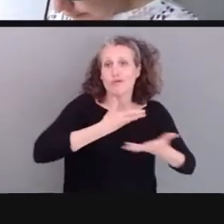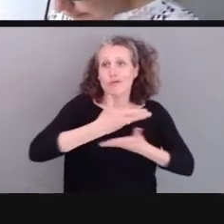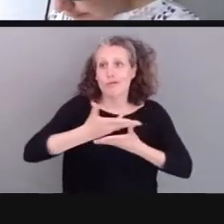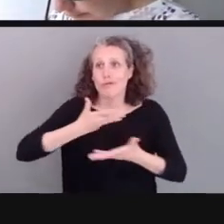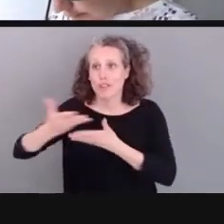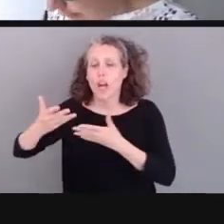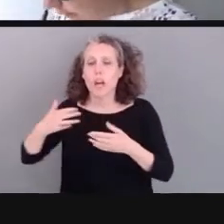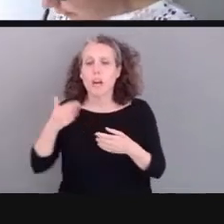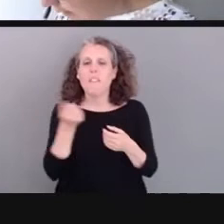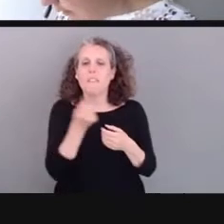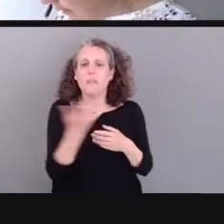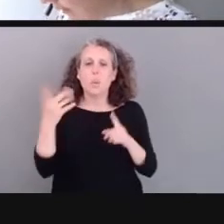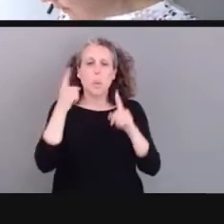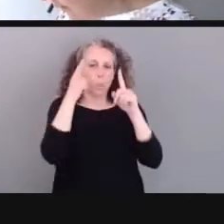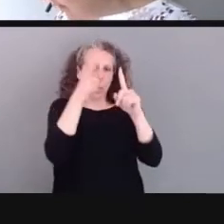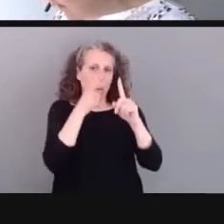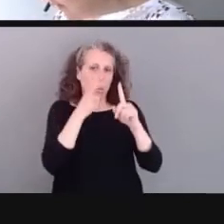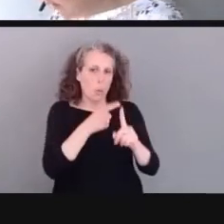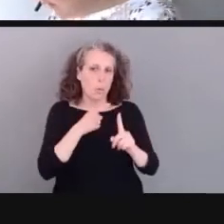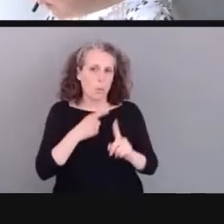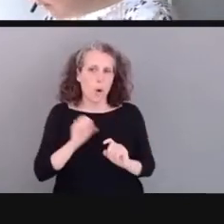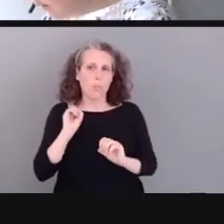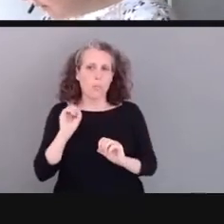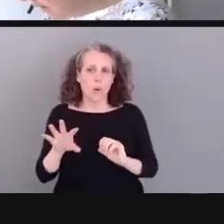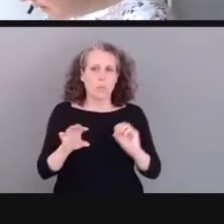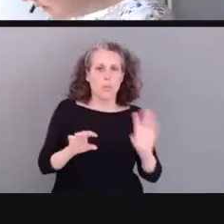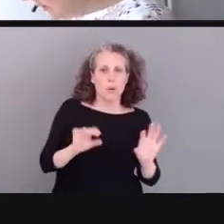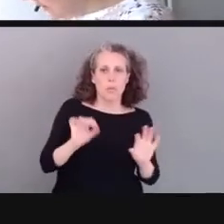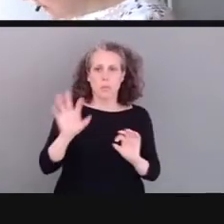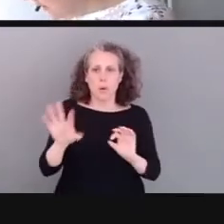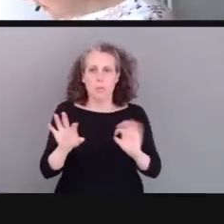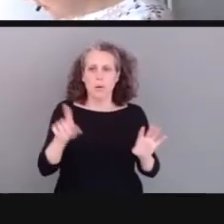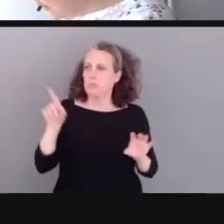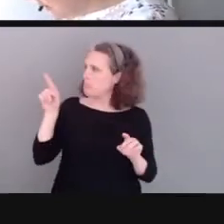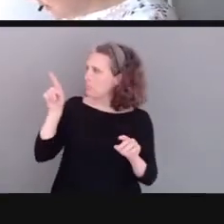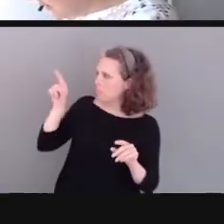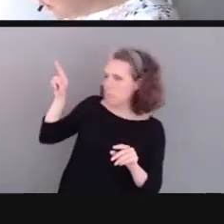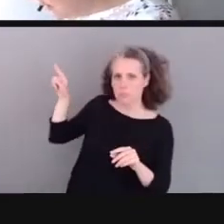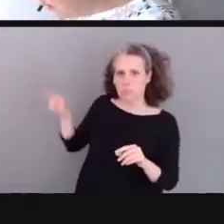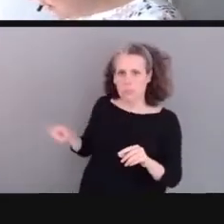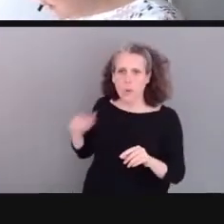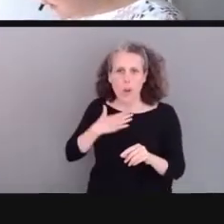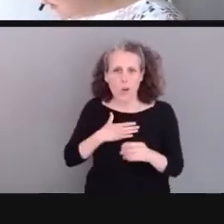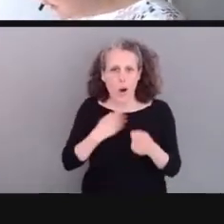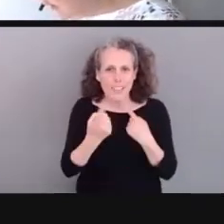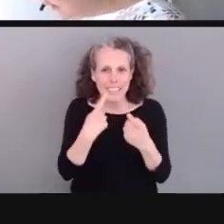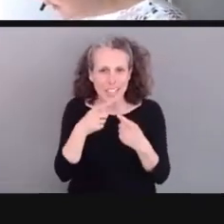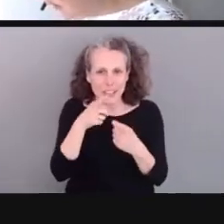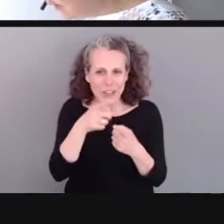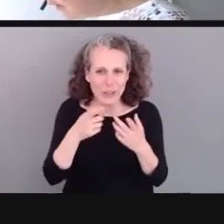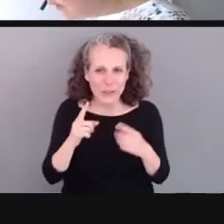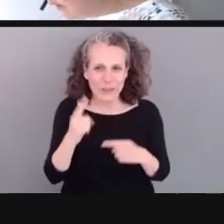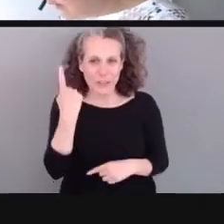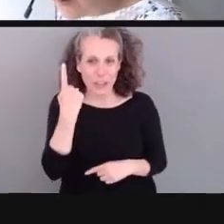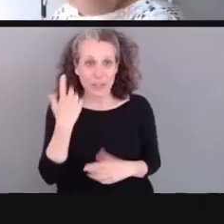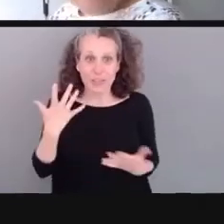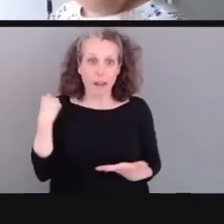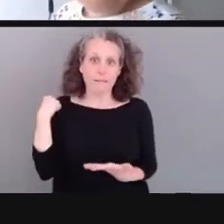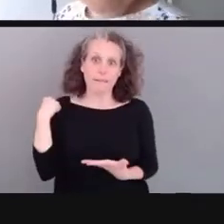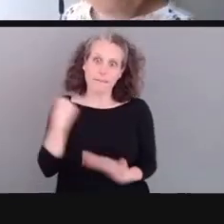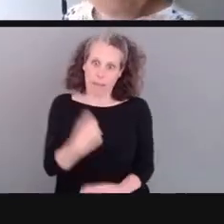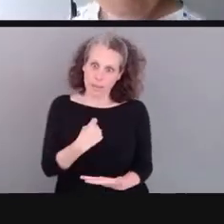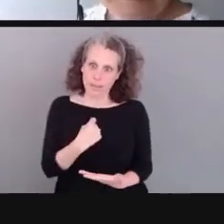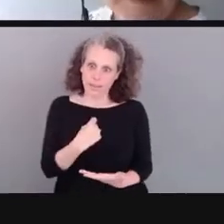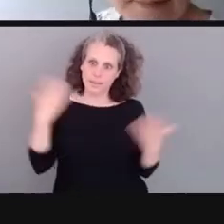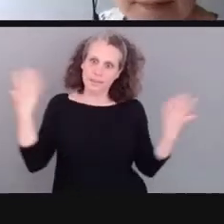few points that we would like to discuss with you. First, the funding. That's